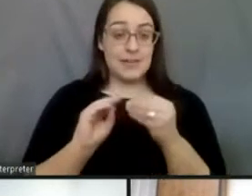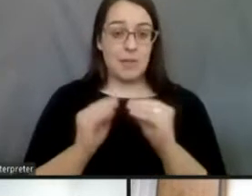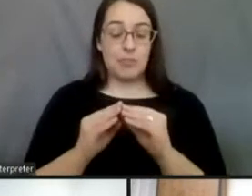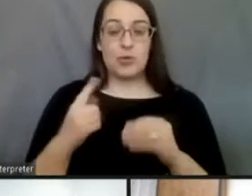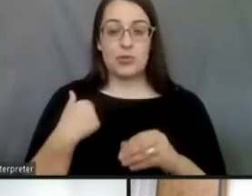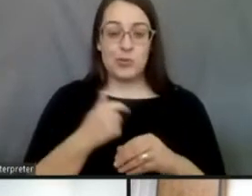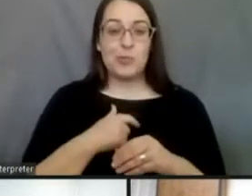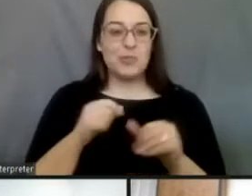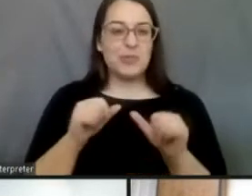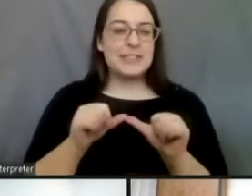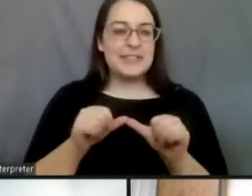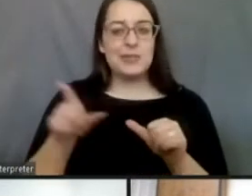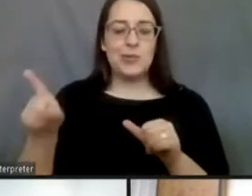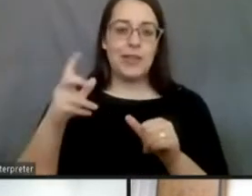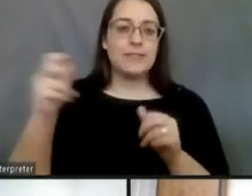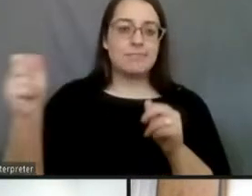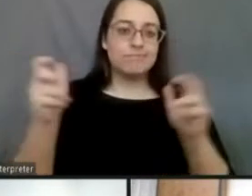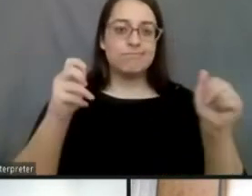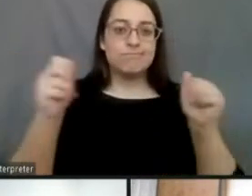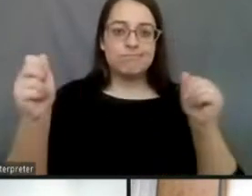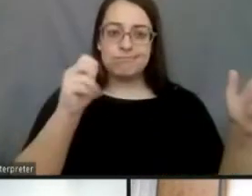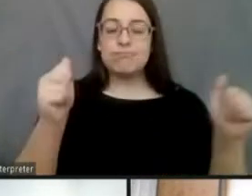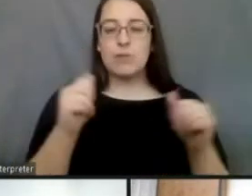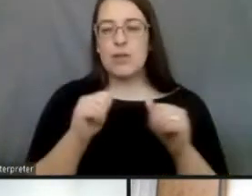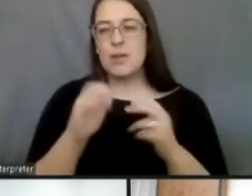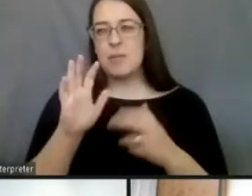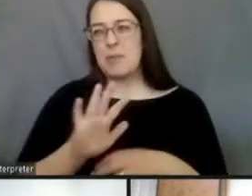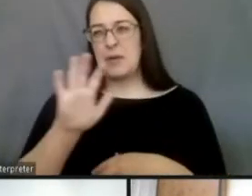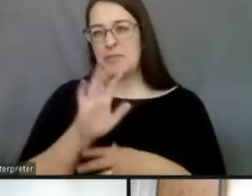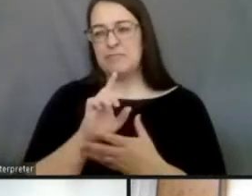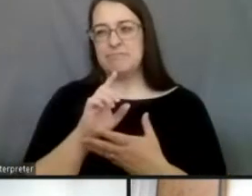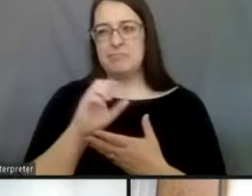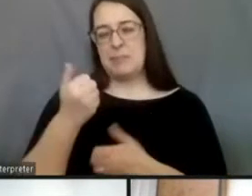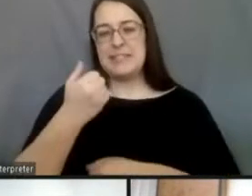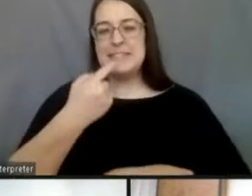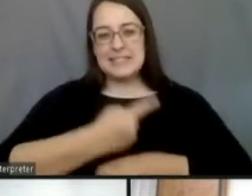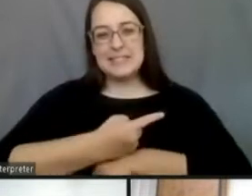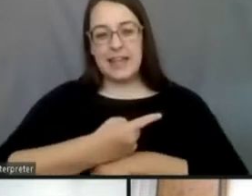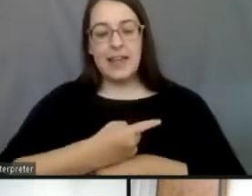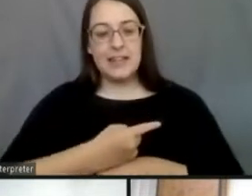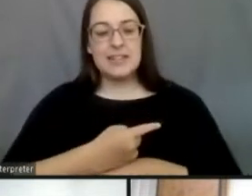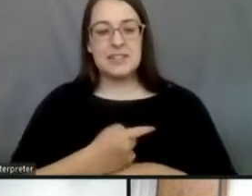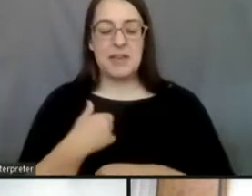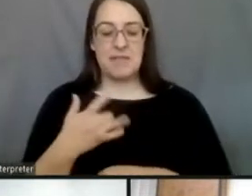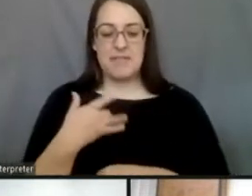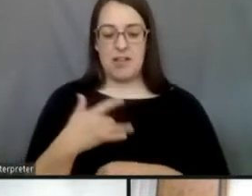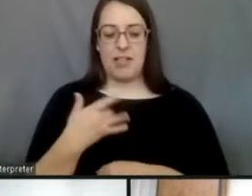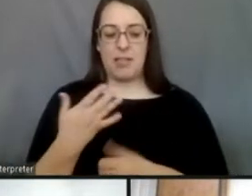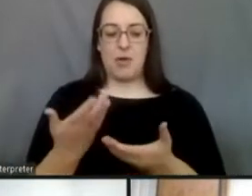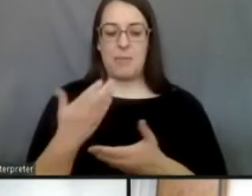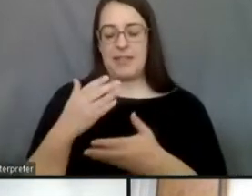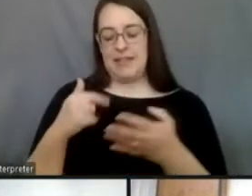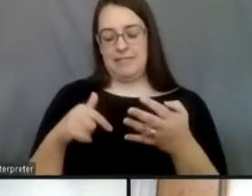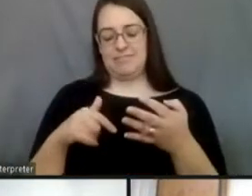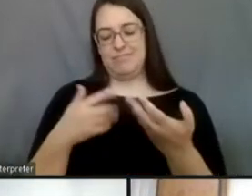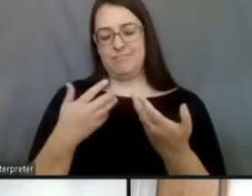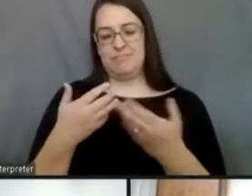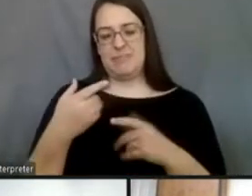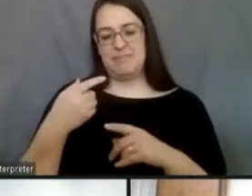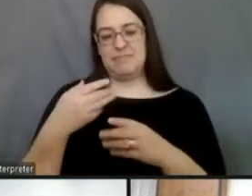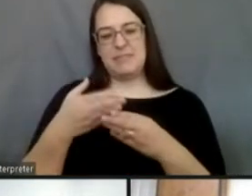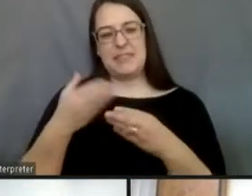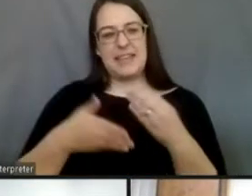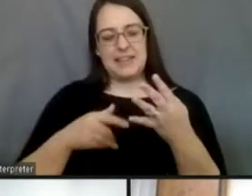continue to demobilize those with the state's help probably over the next 10 days. I anticipate probably at the end of this month, we'll